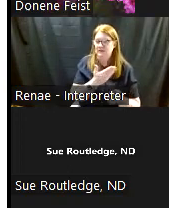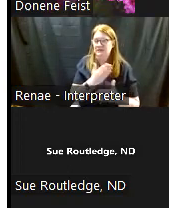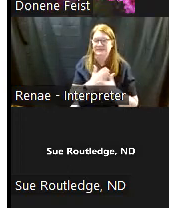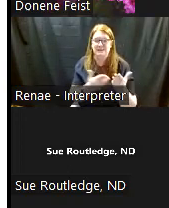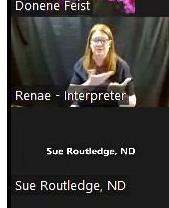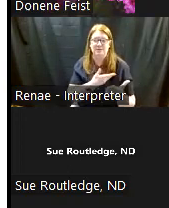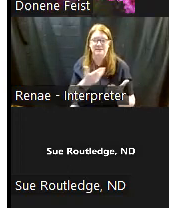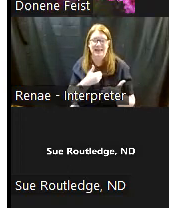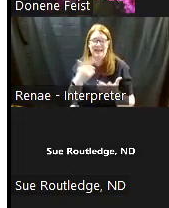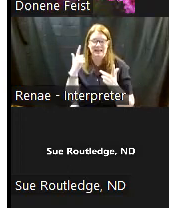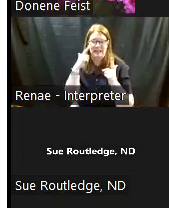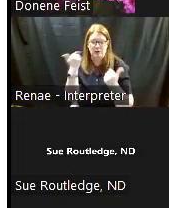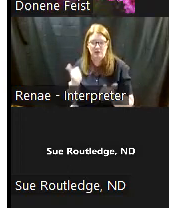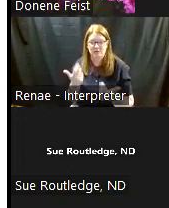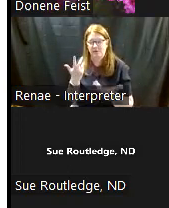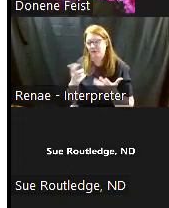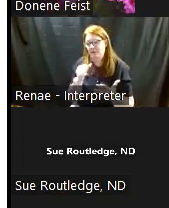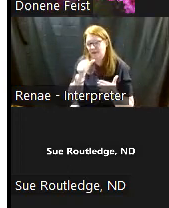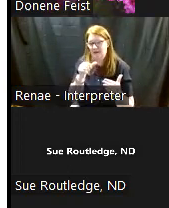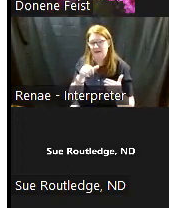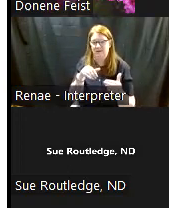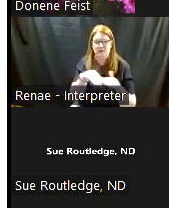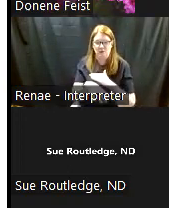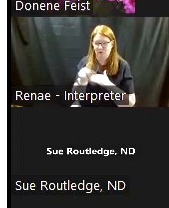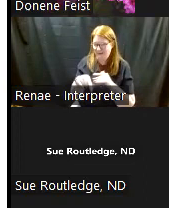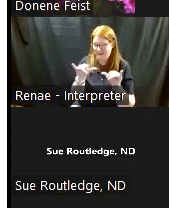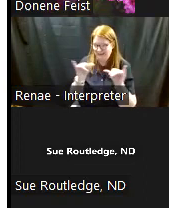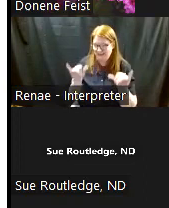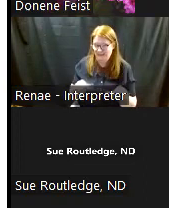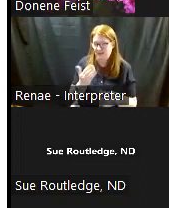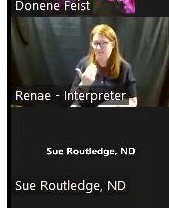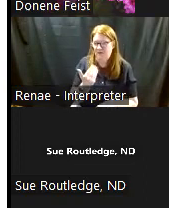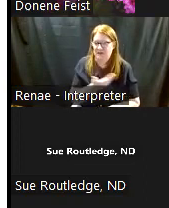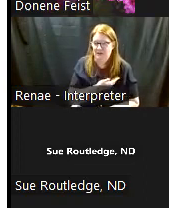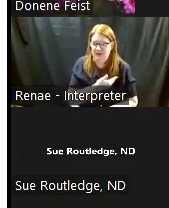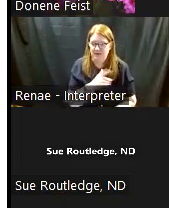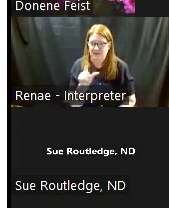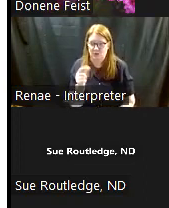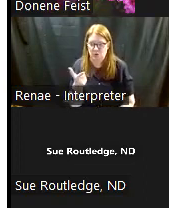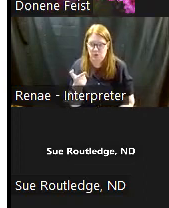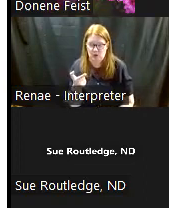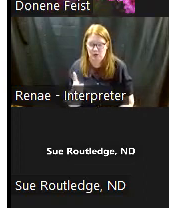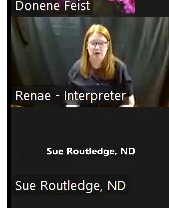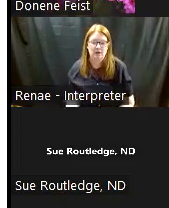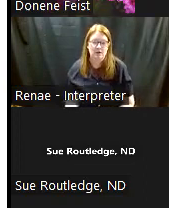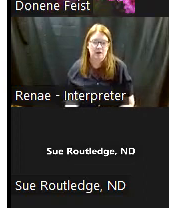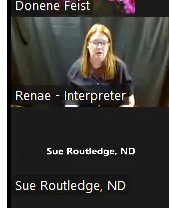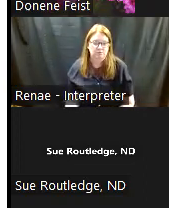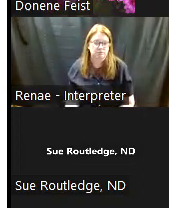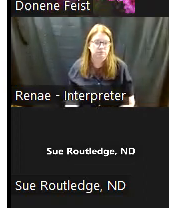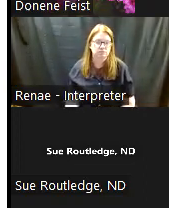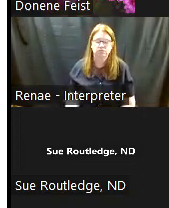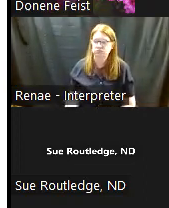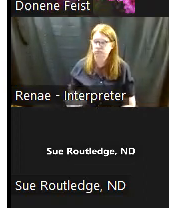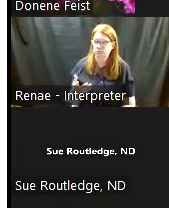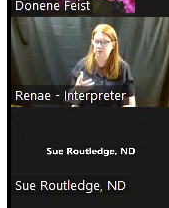not necessarily entered into the system. So we had 15 babies in 2021, and that would mean our prevalence